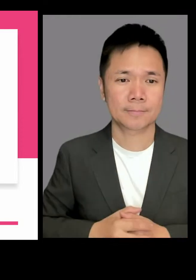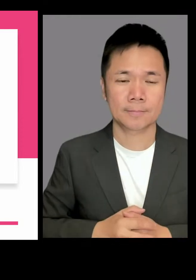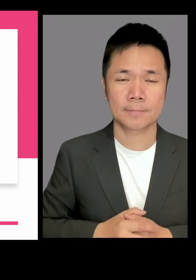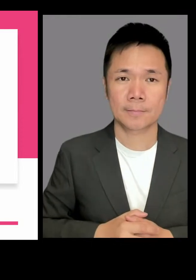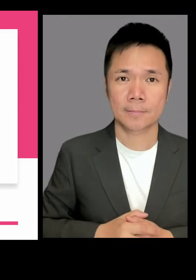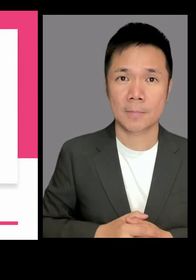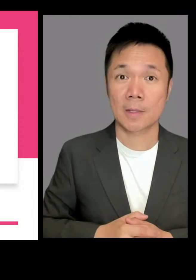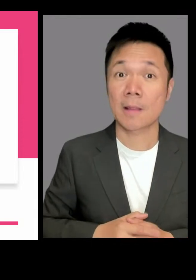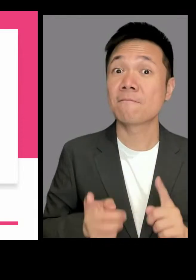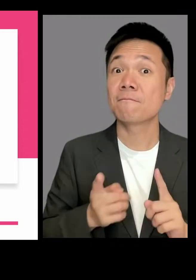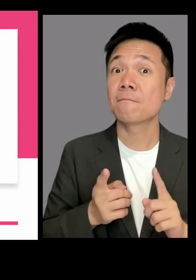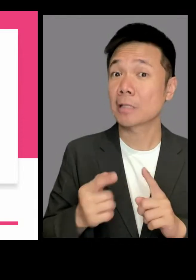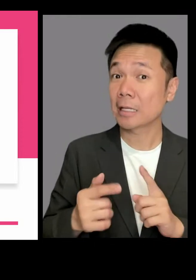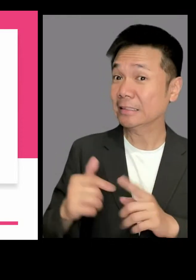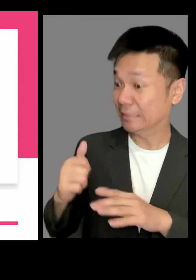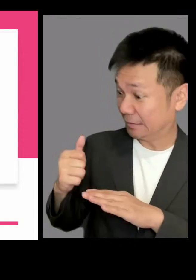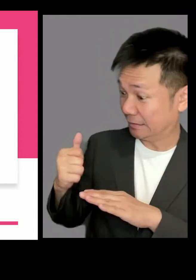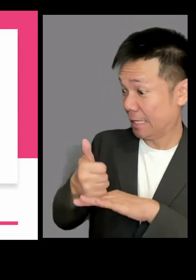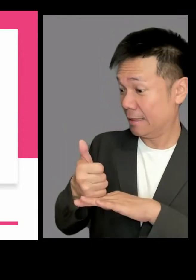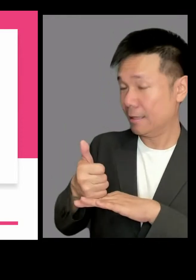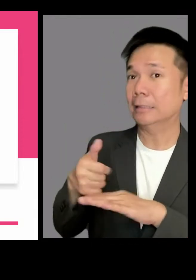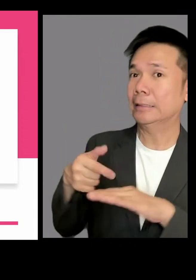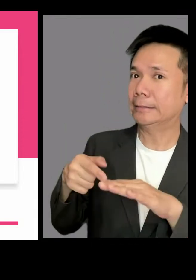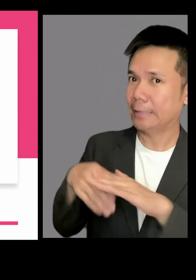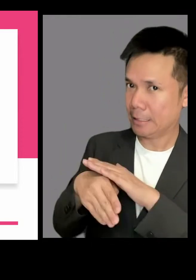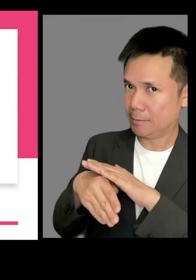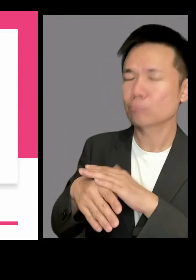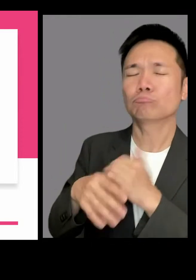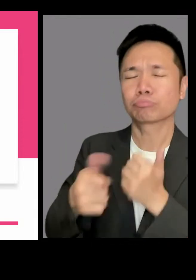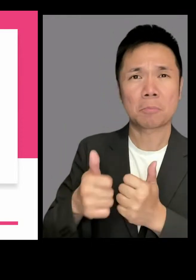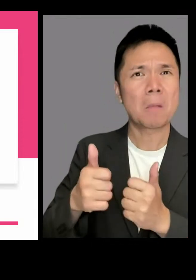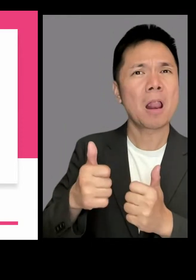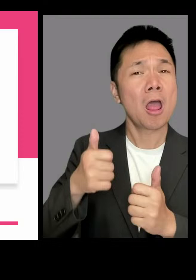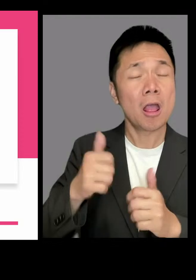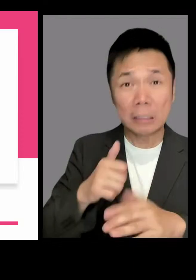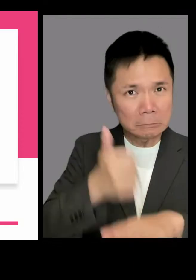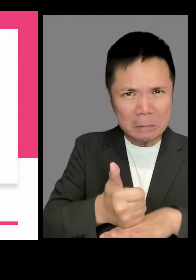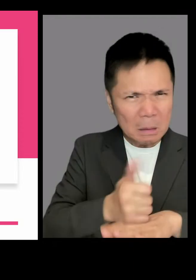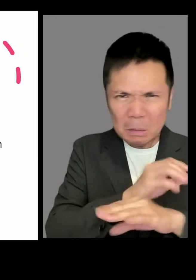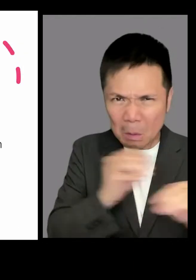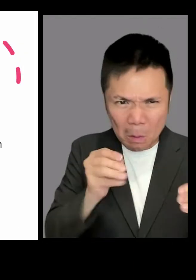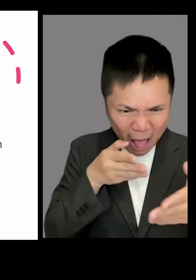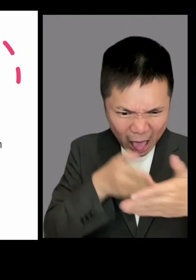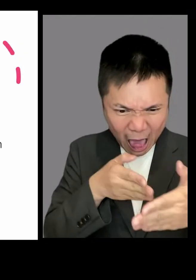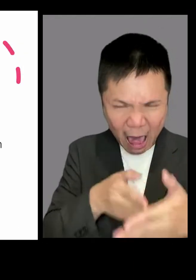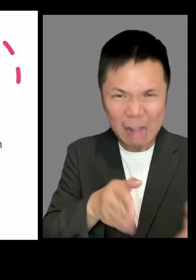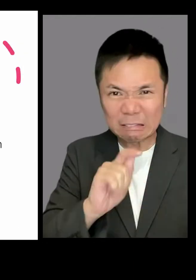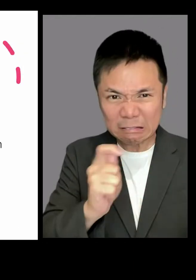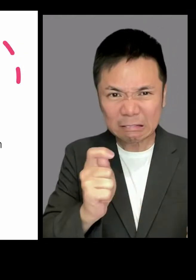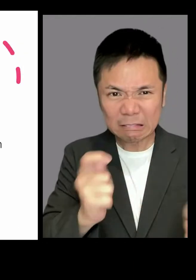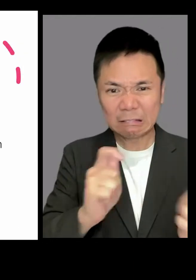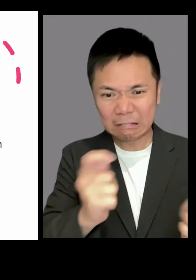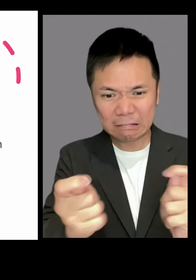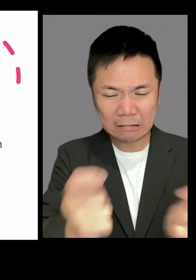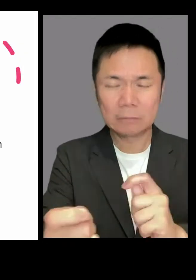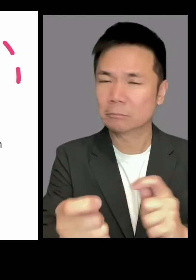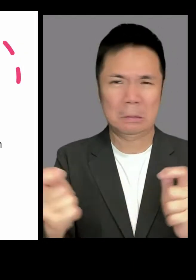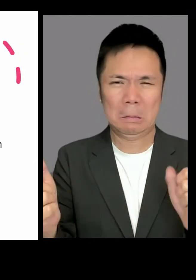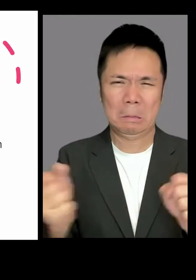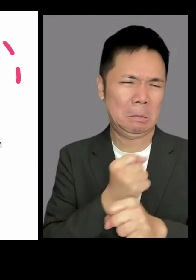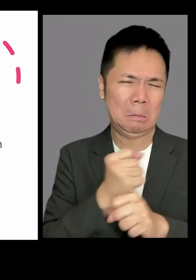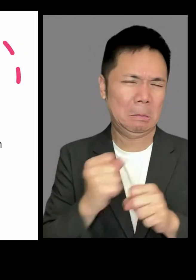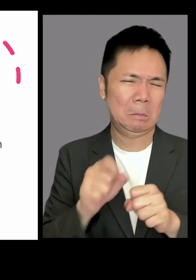first time. So there's a lot of additional benefits to accessible development. So